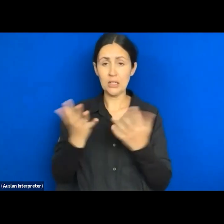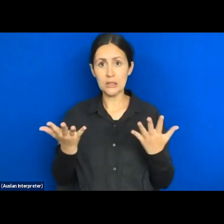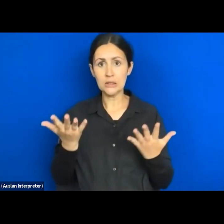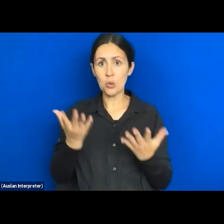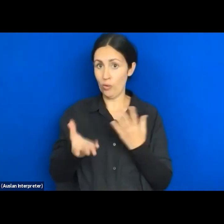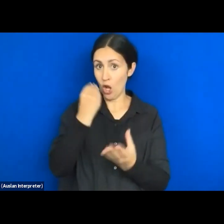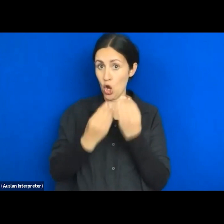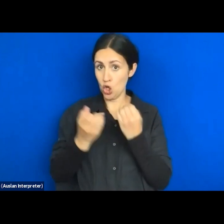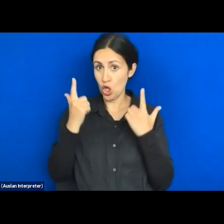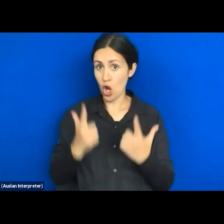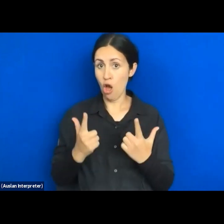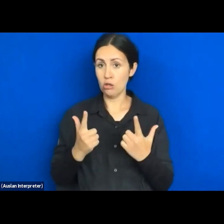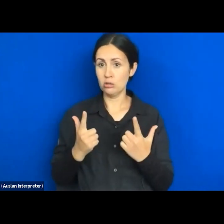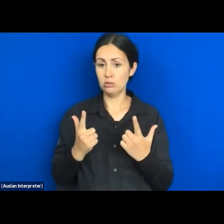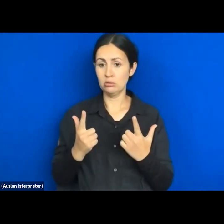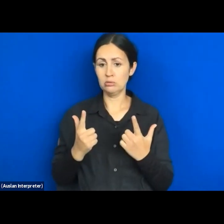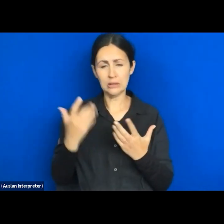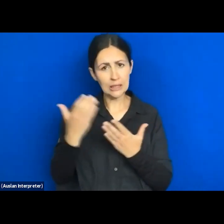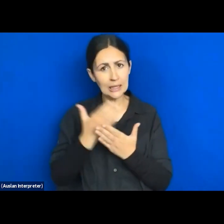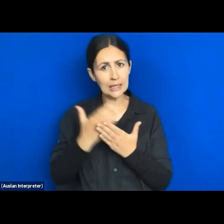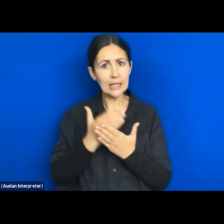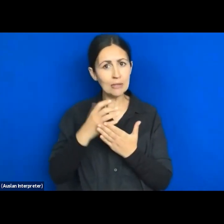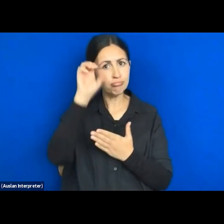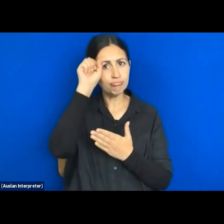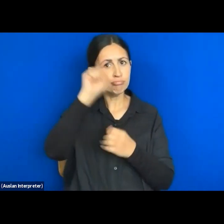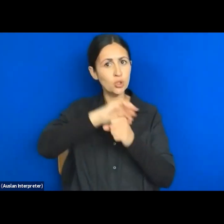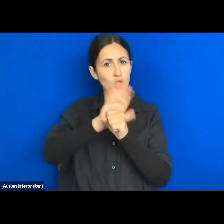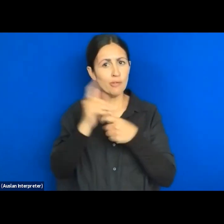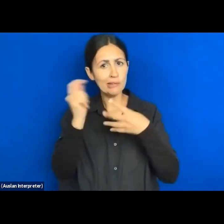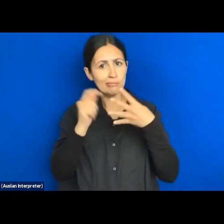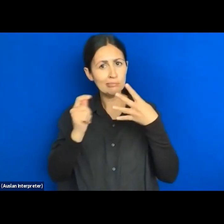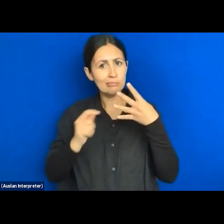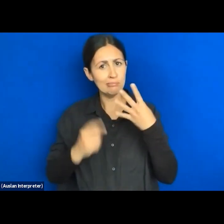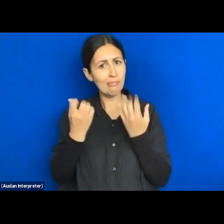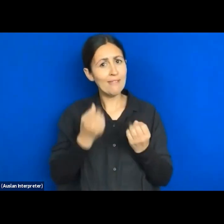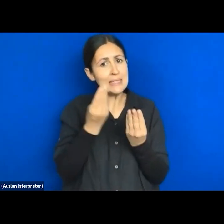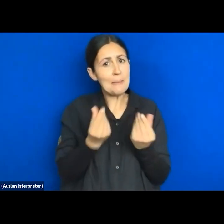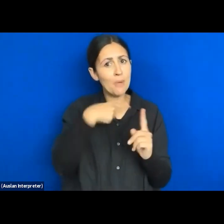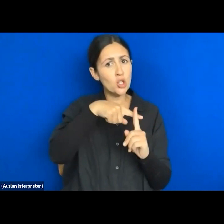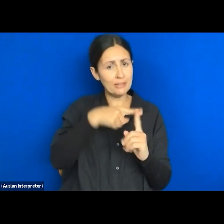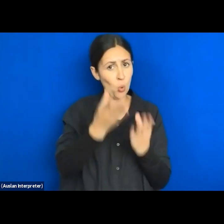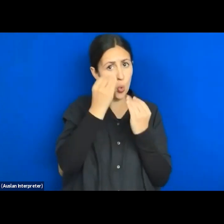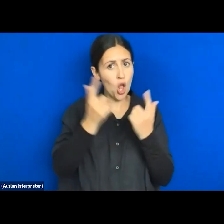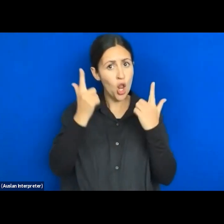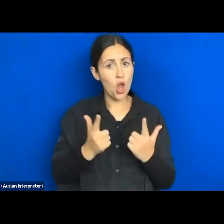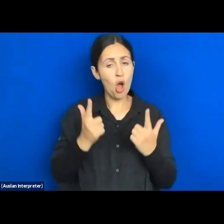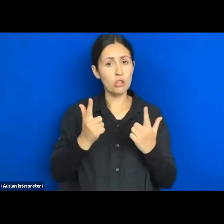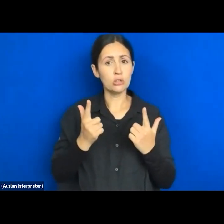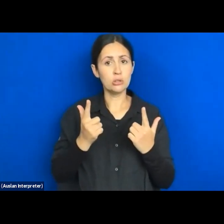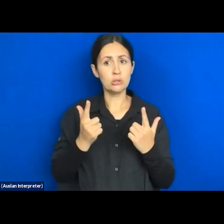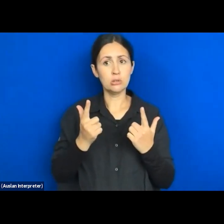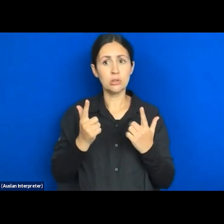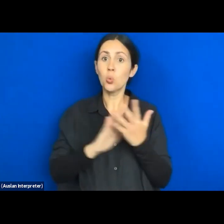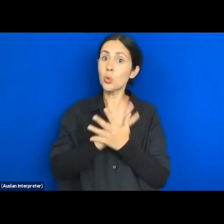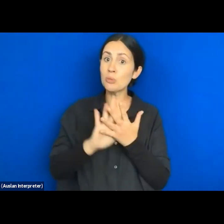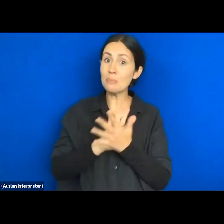with us even when the worst of this crisis has passed. For many of us, it provided an opportunity to